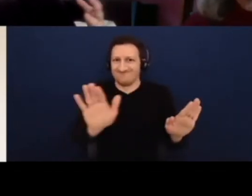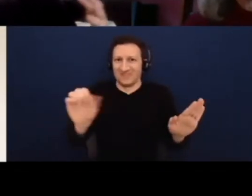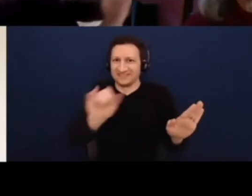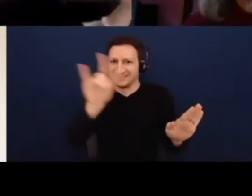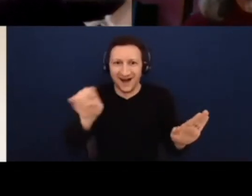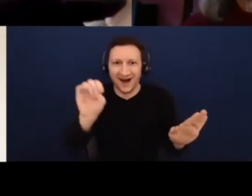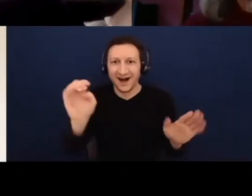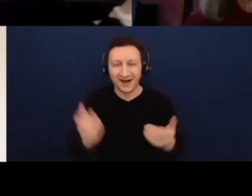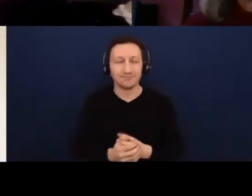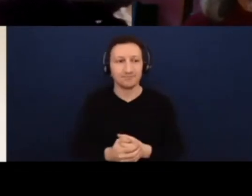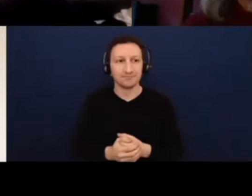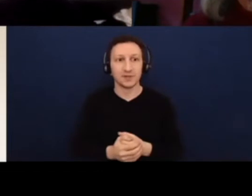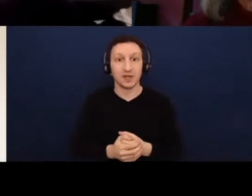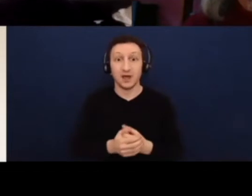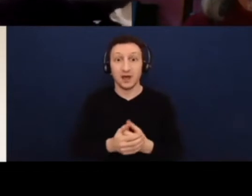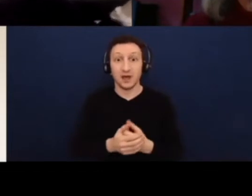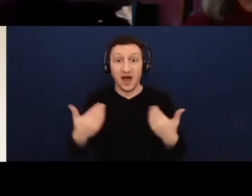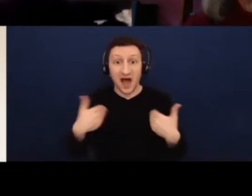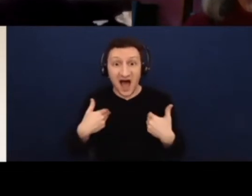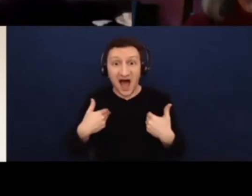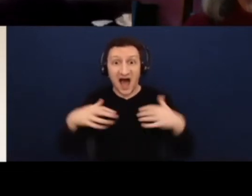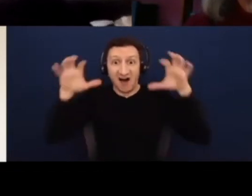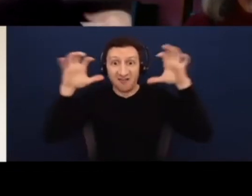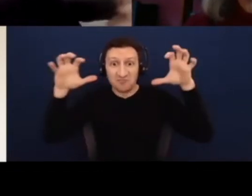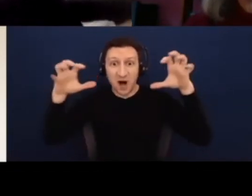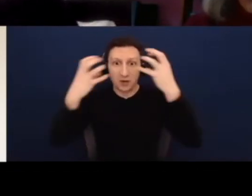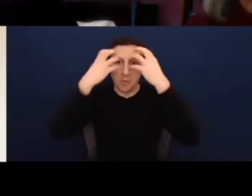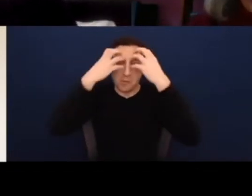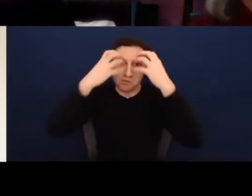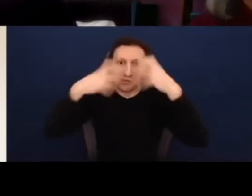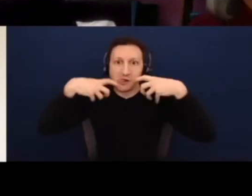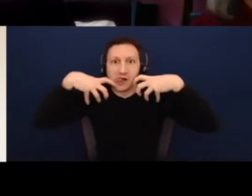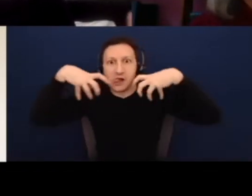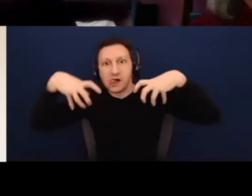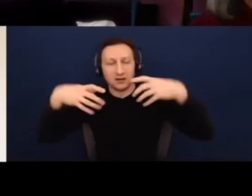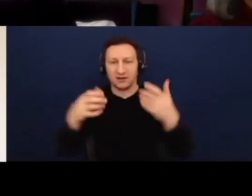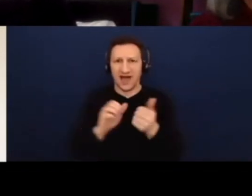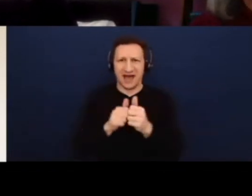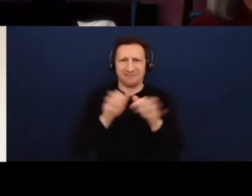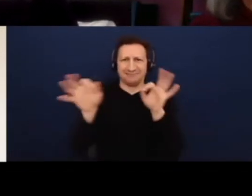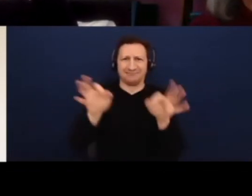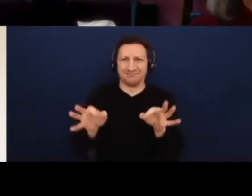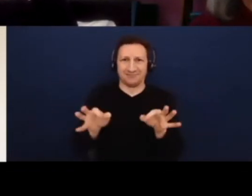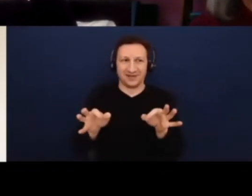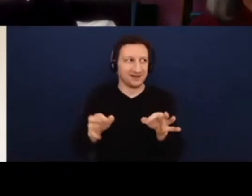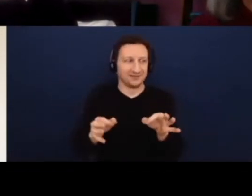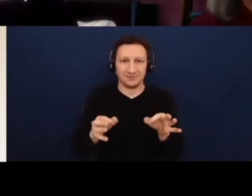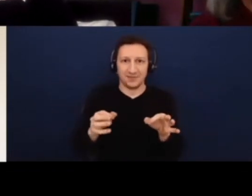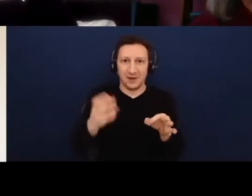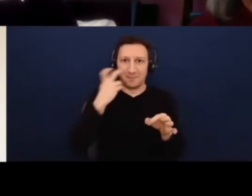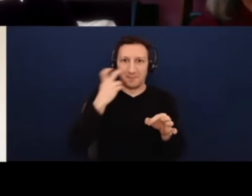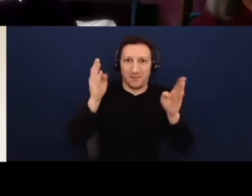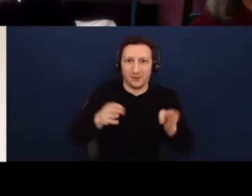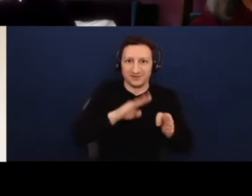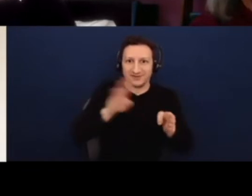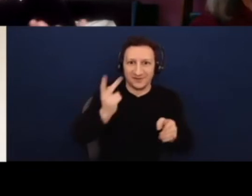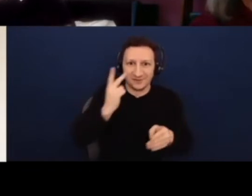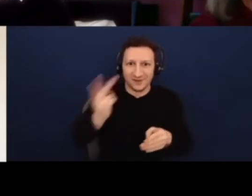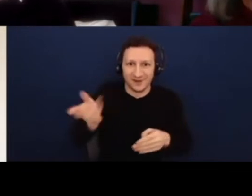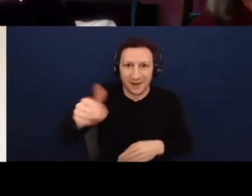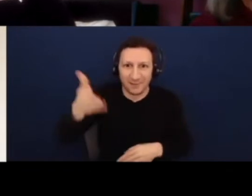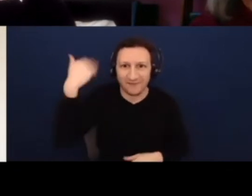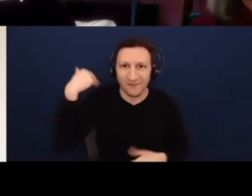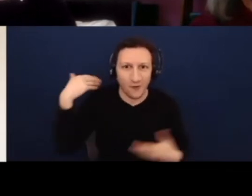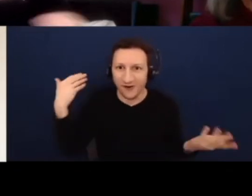there crazy monsters that are attacking? What's the best way to describe something that doesn't exist in real life? What's the best